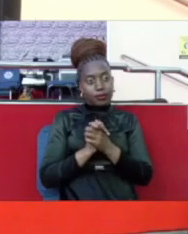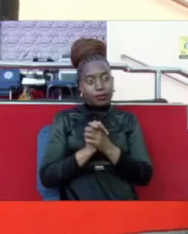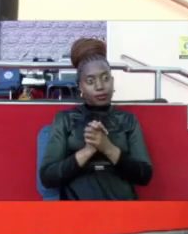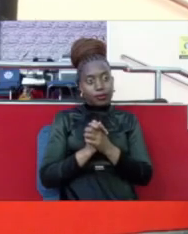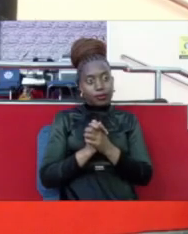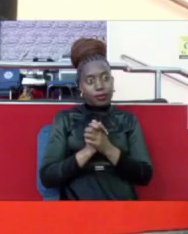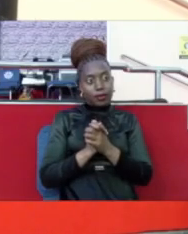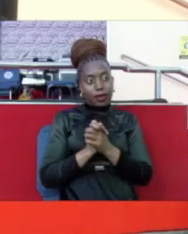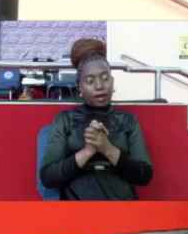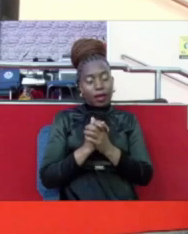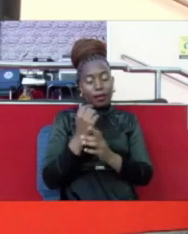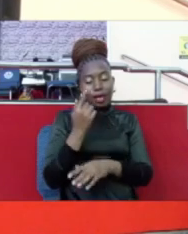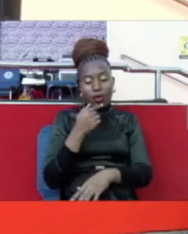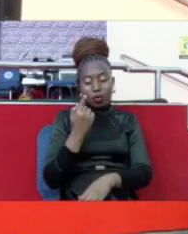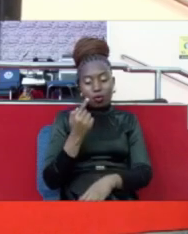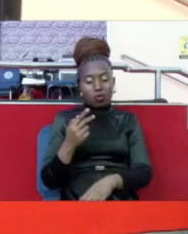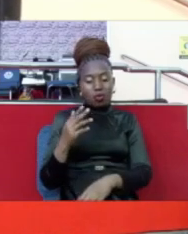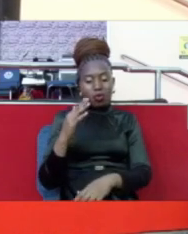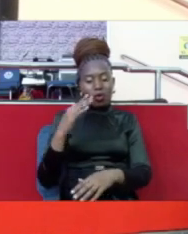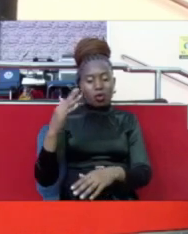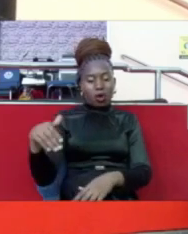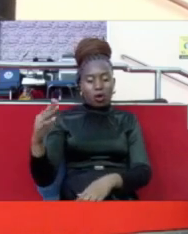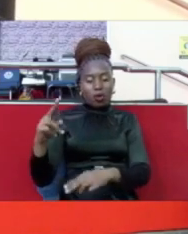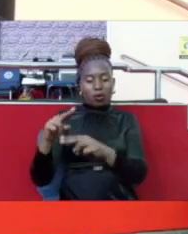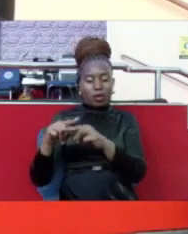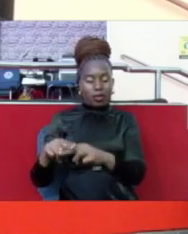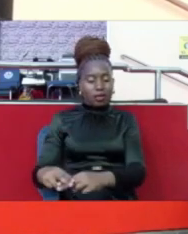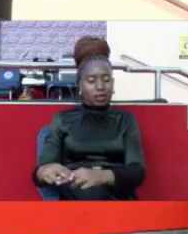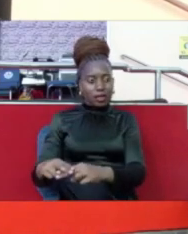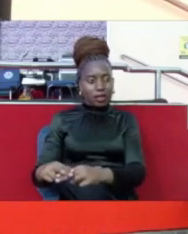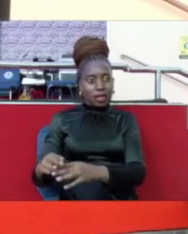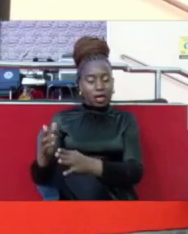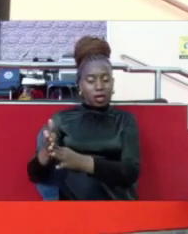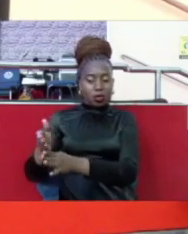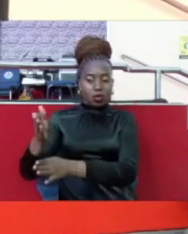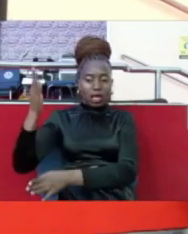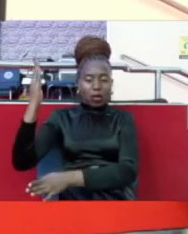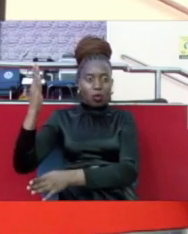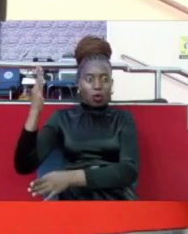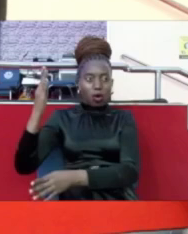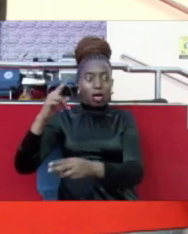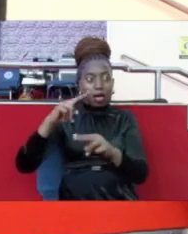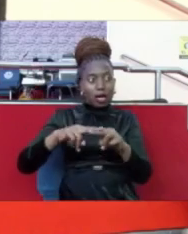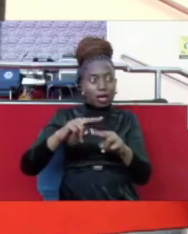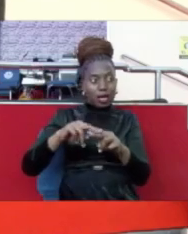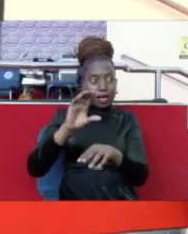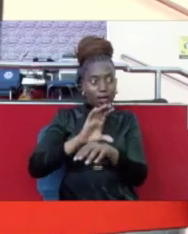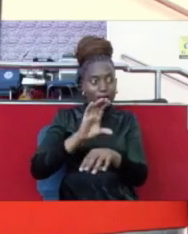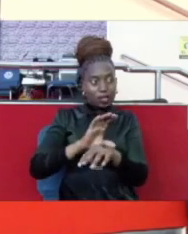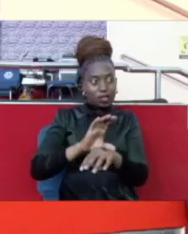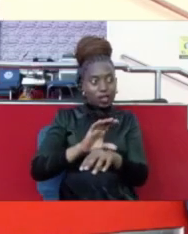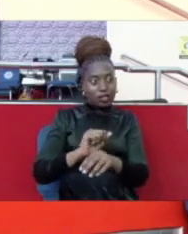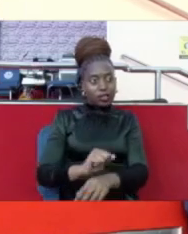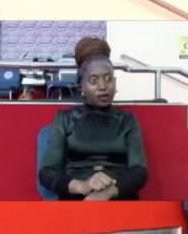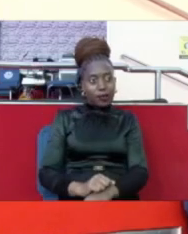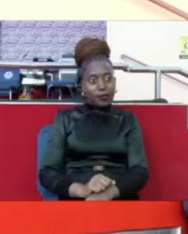the wall ambacho kimejengwa toka kwenye ukuta that surrounds his church. Kinacho unaozunguka